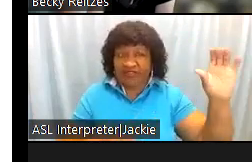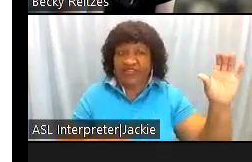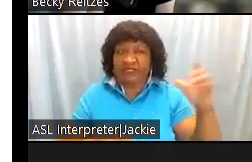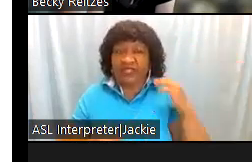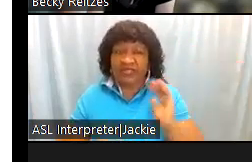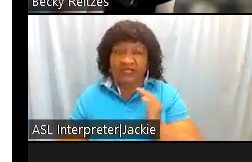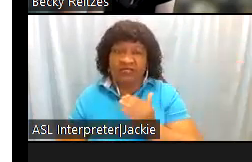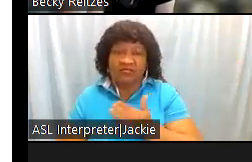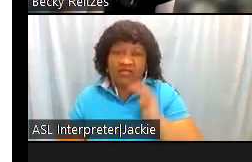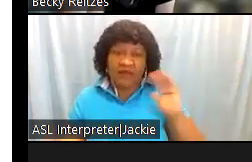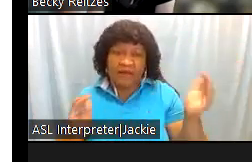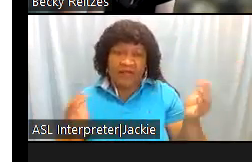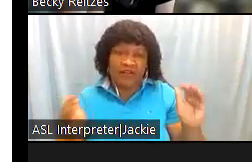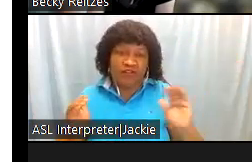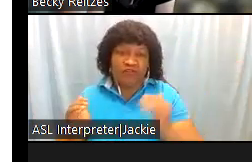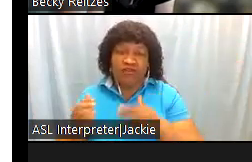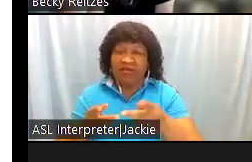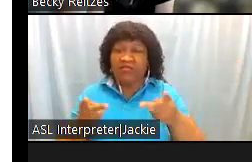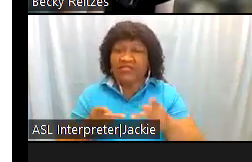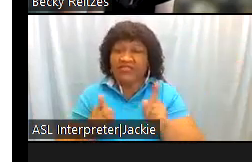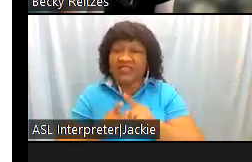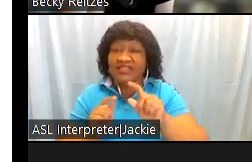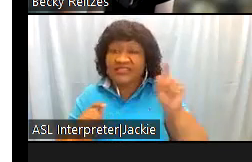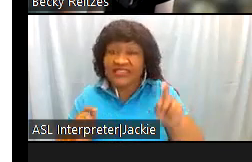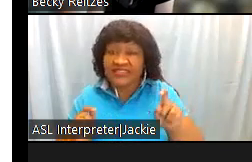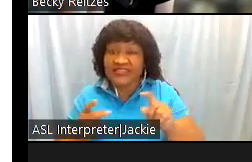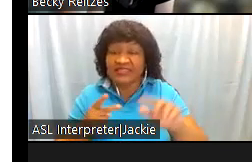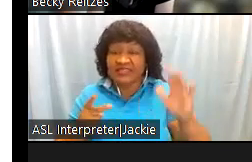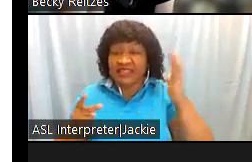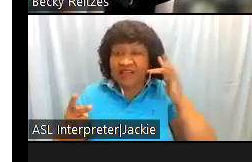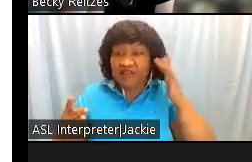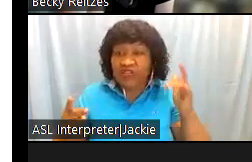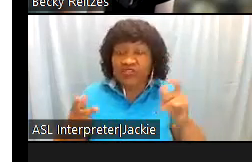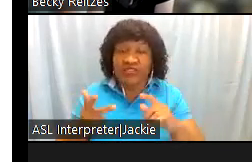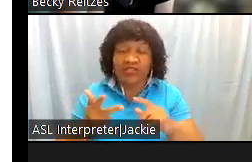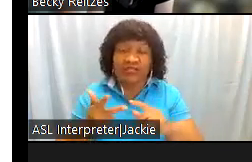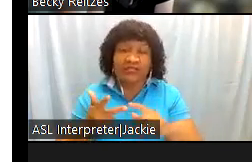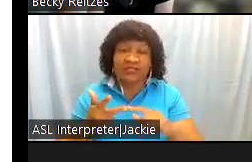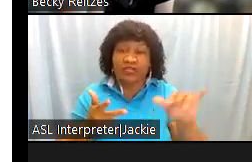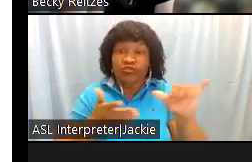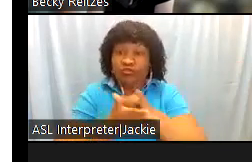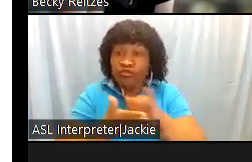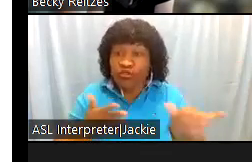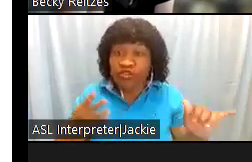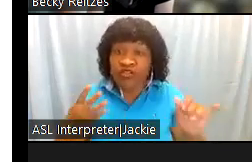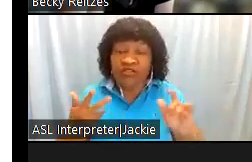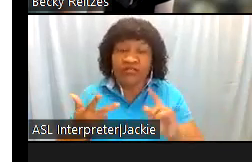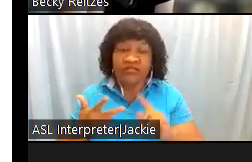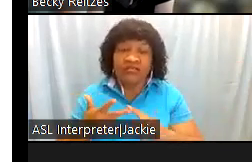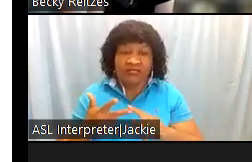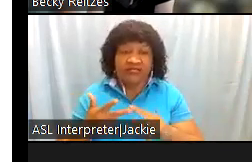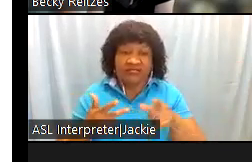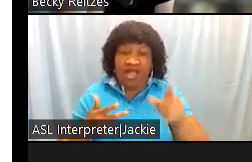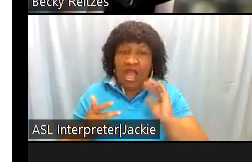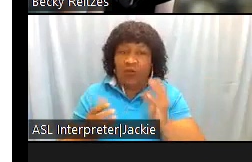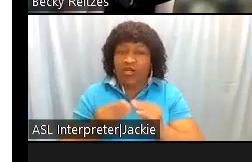But compared to places like Texas and California and New York, that's actually a pretty